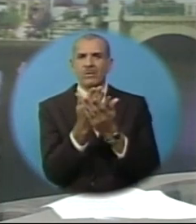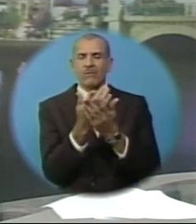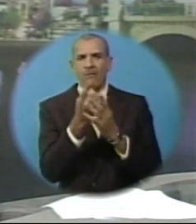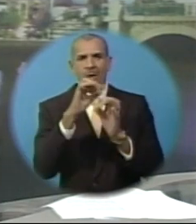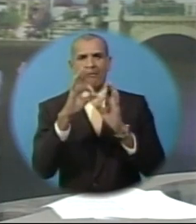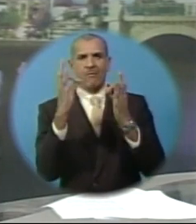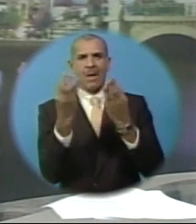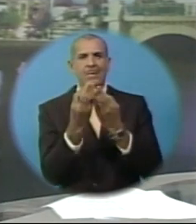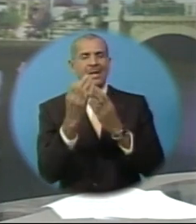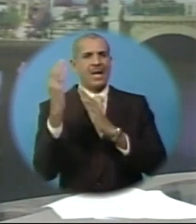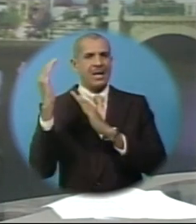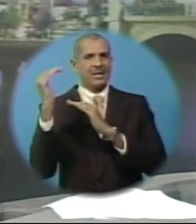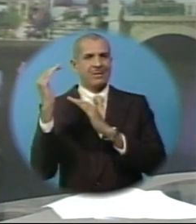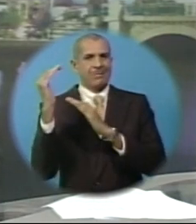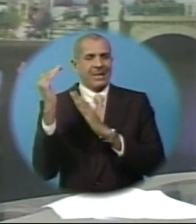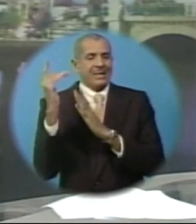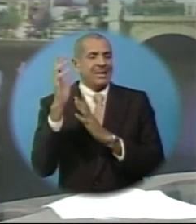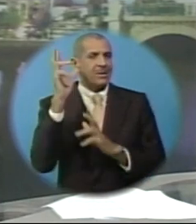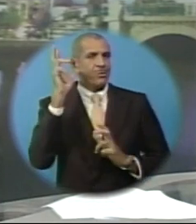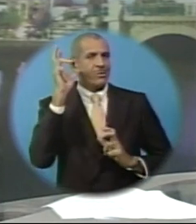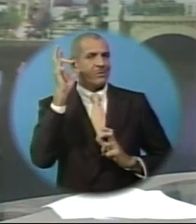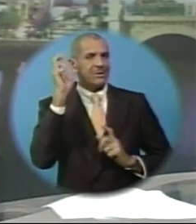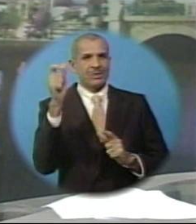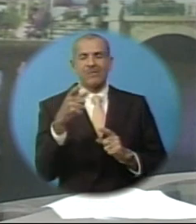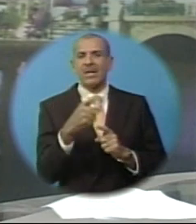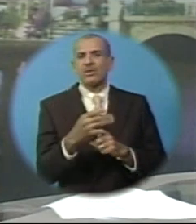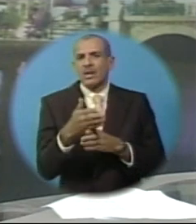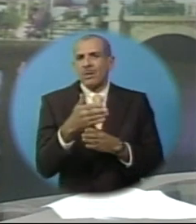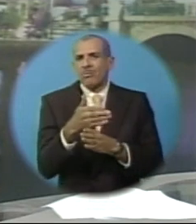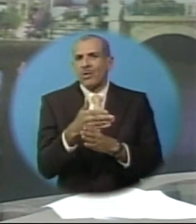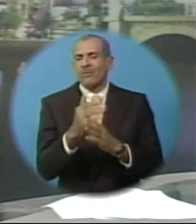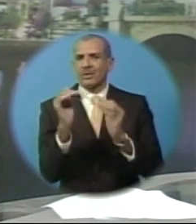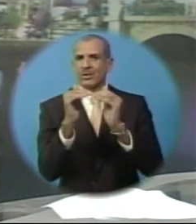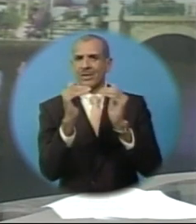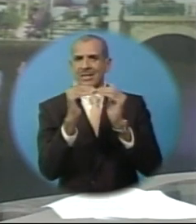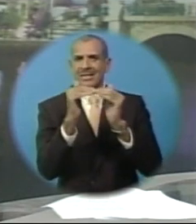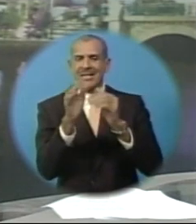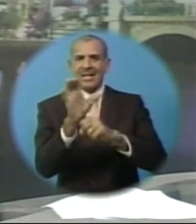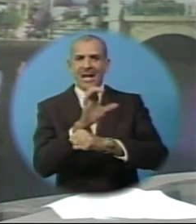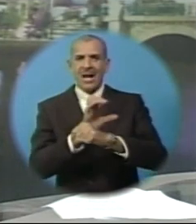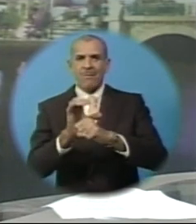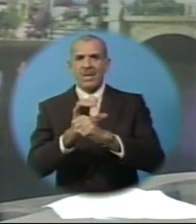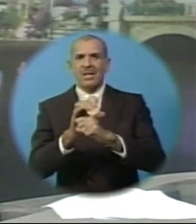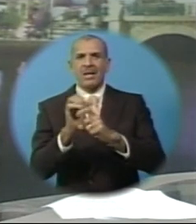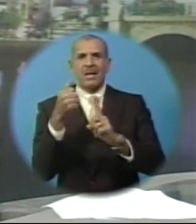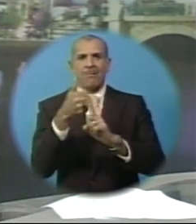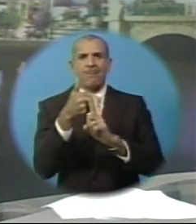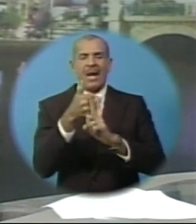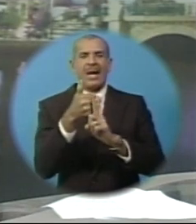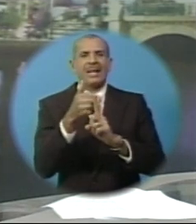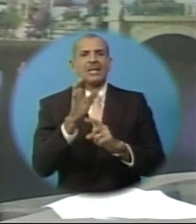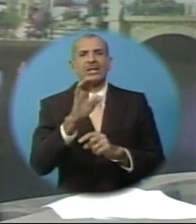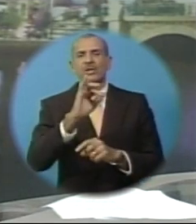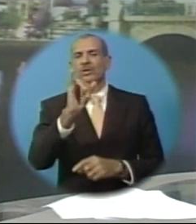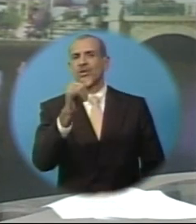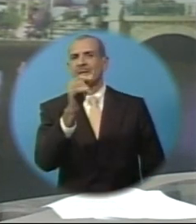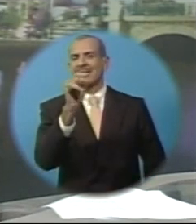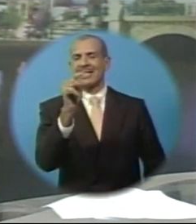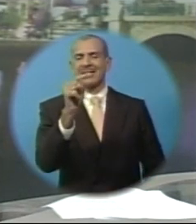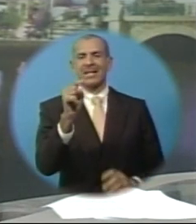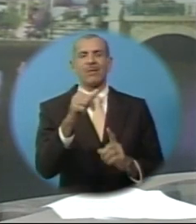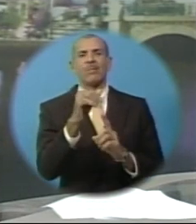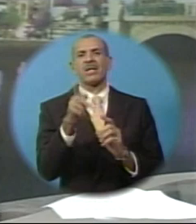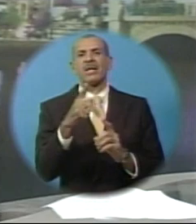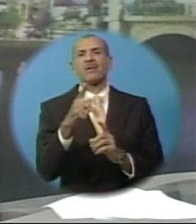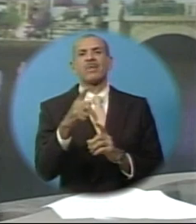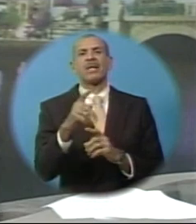could expect to hear. As part of the Improved Access to Justice in the Caribbean Impact Justice Project, which is funded by the Canadian